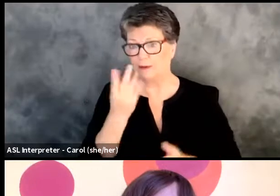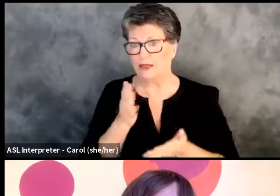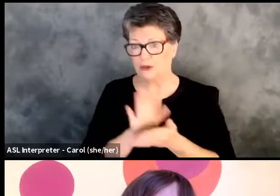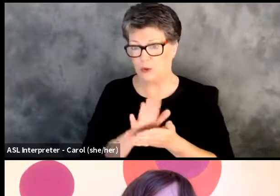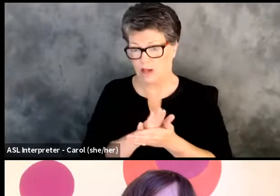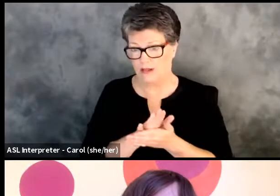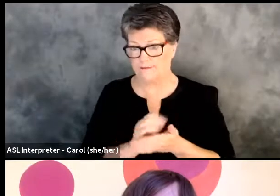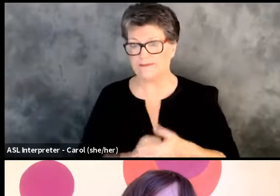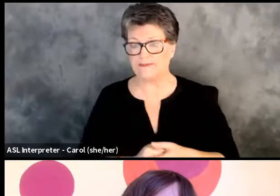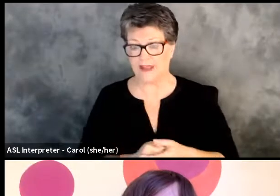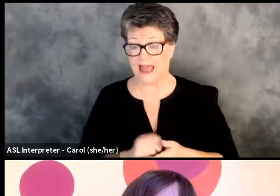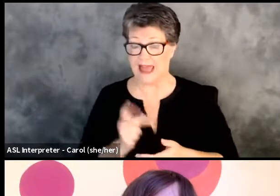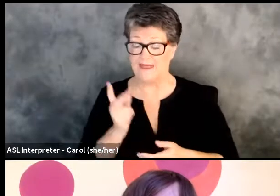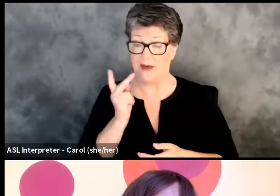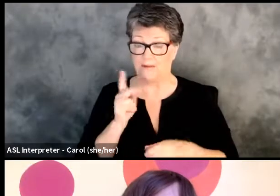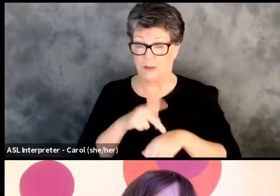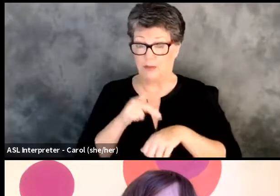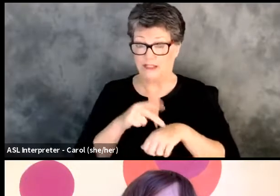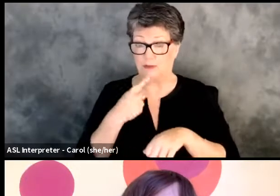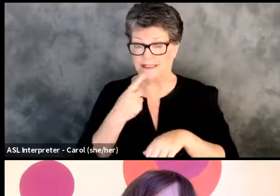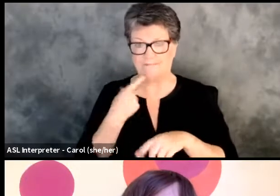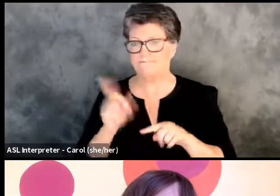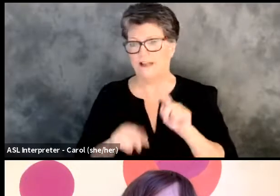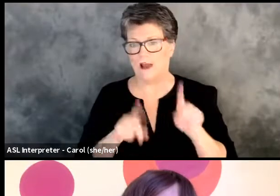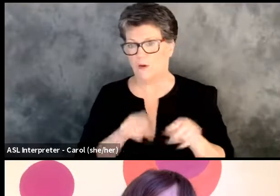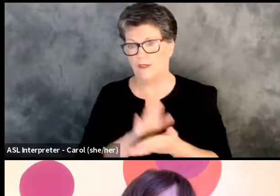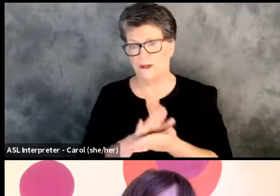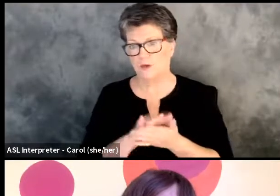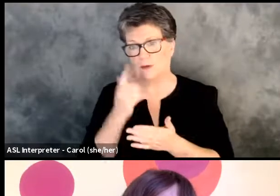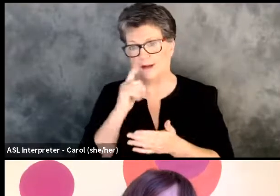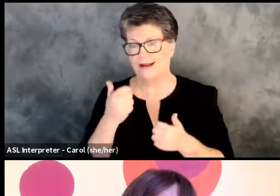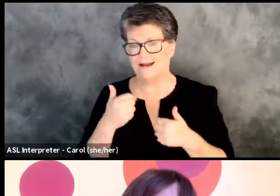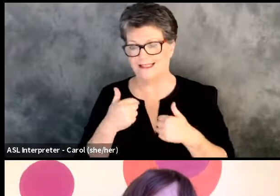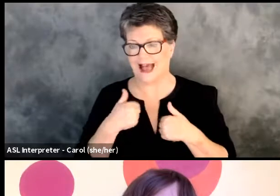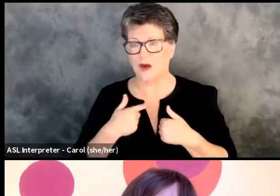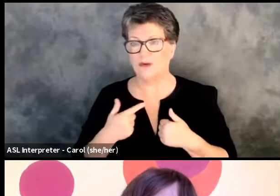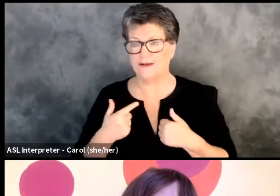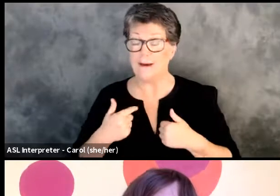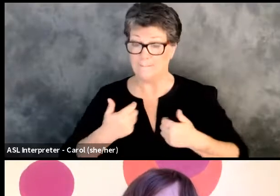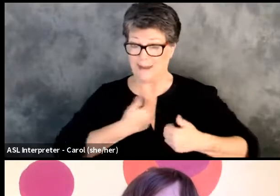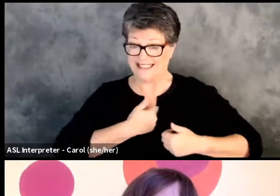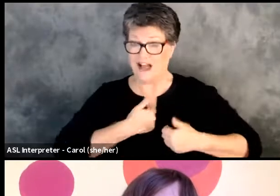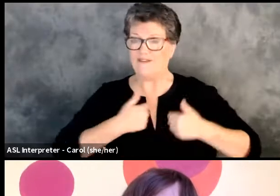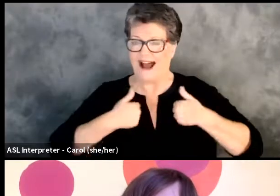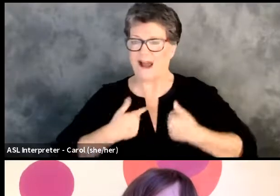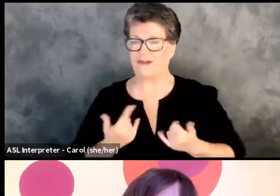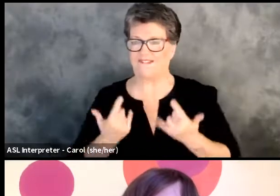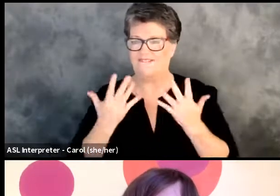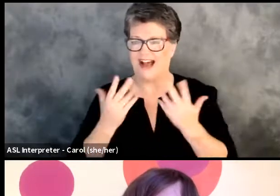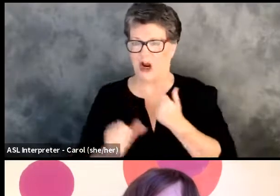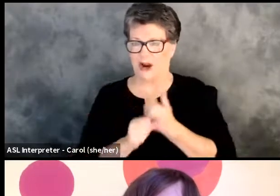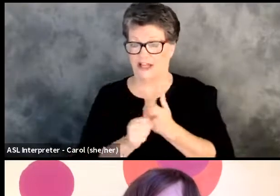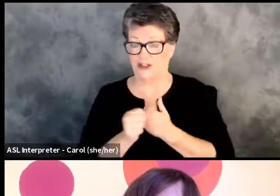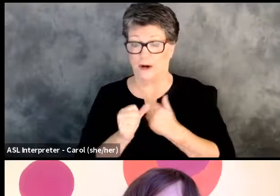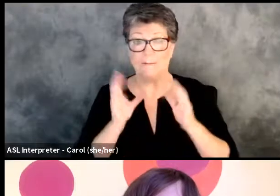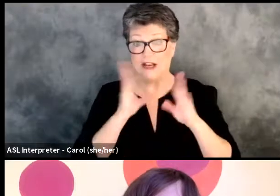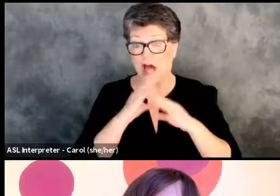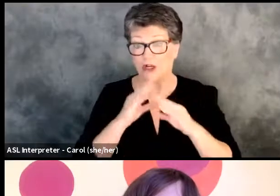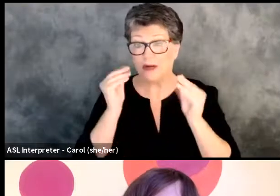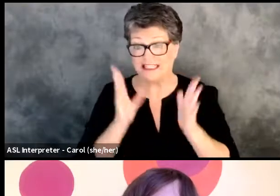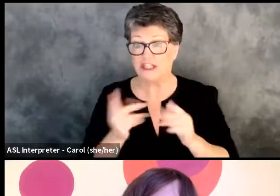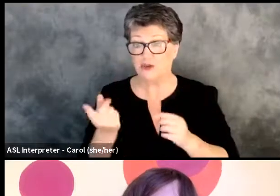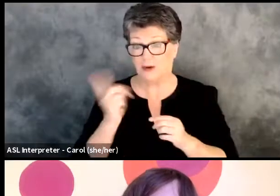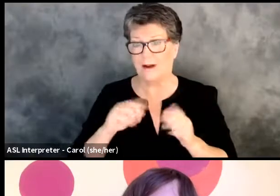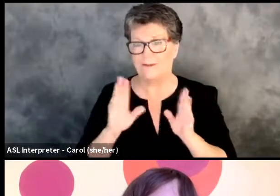and the principal said that I couldn't go to the school because I was a fire hazard, but not to worry, a teacher would come to my